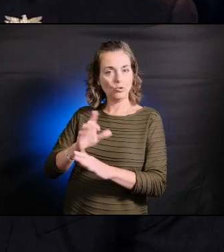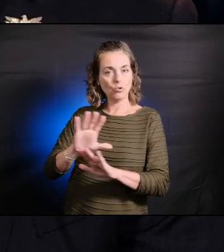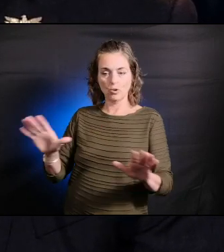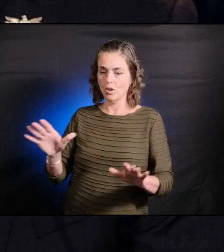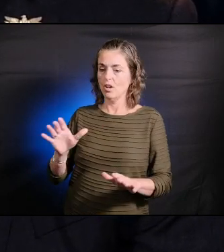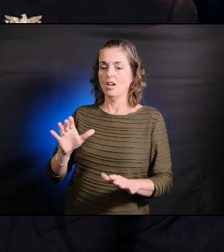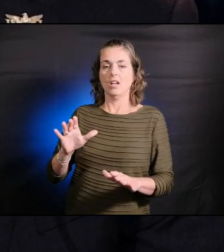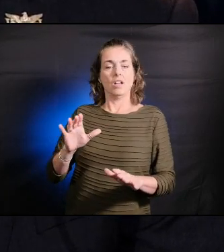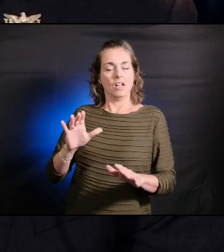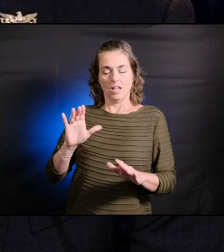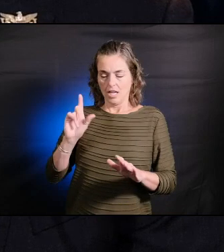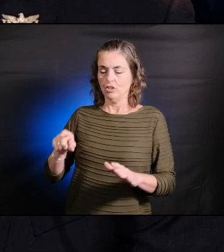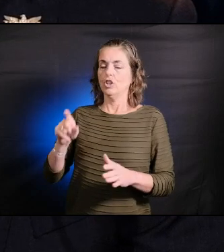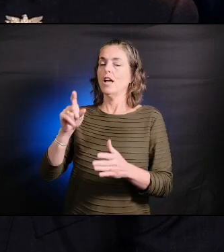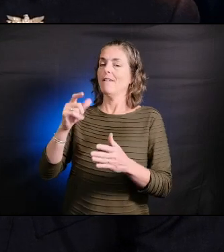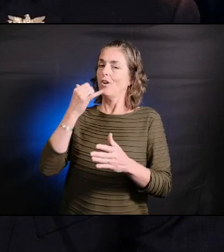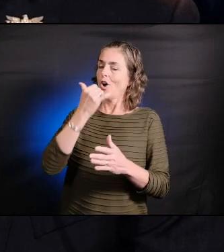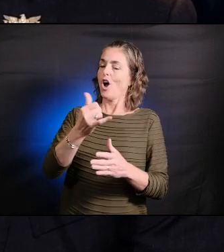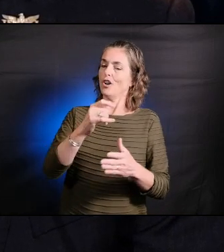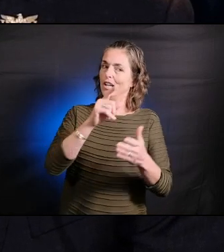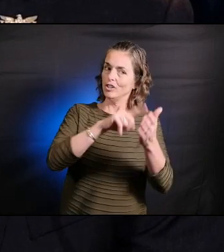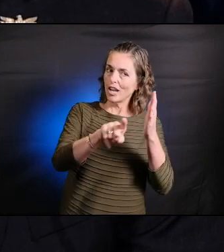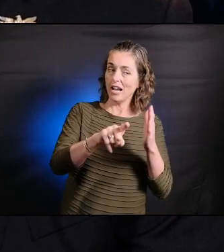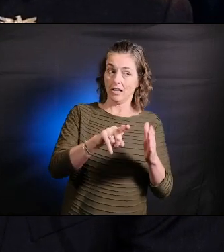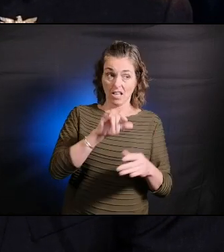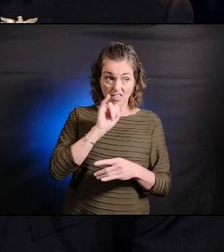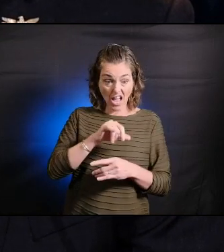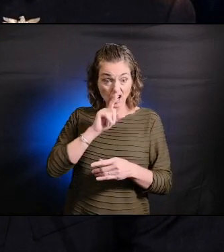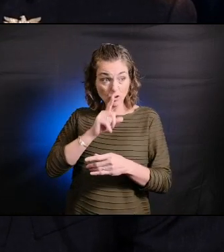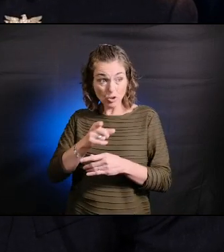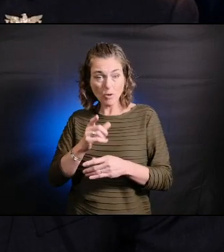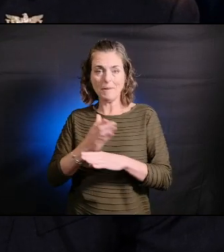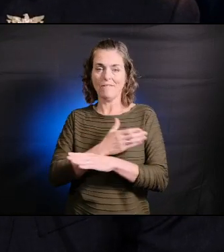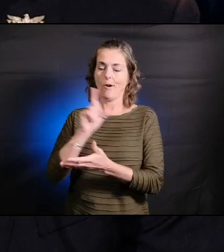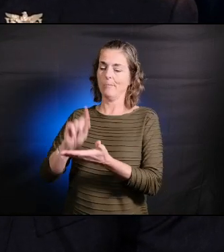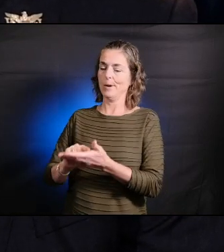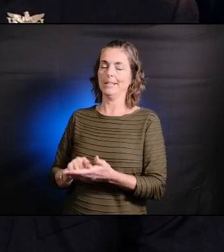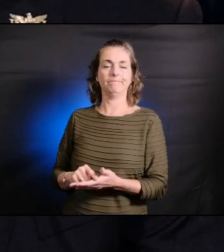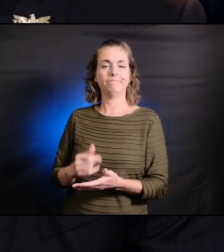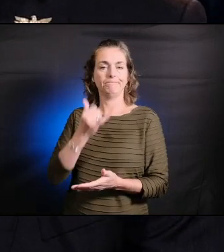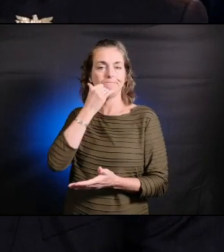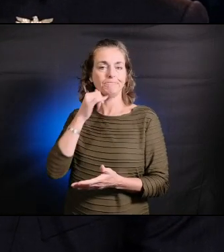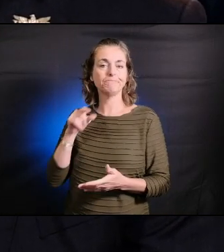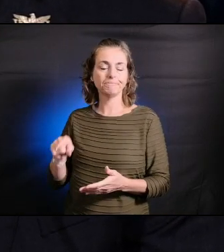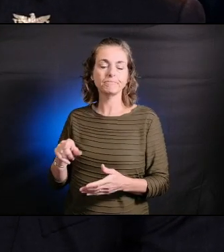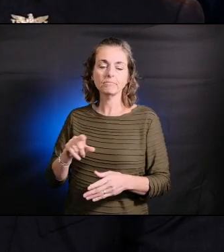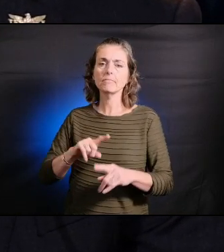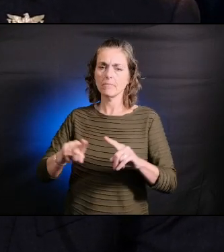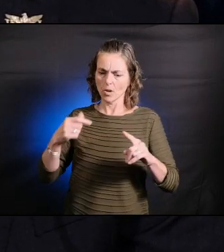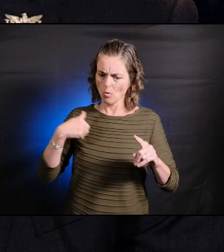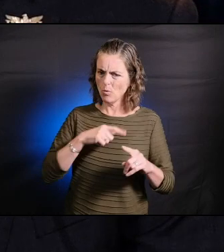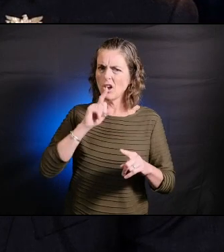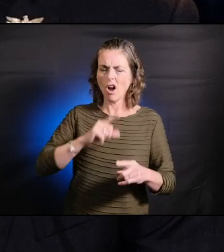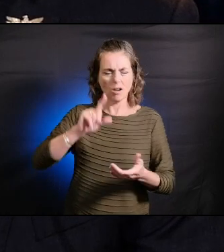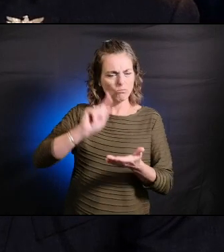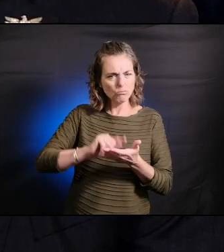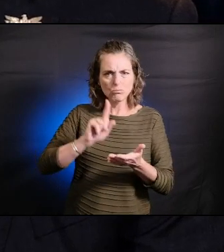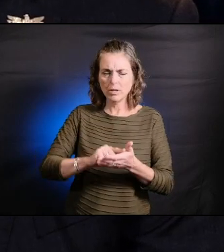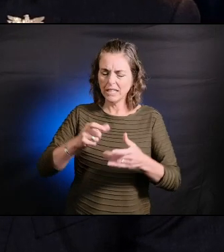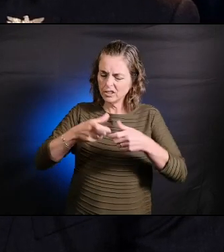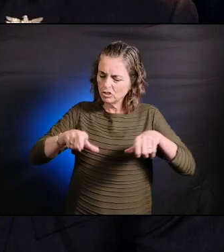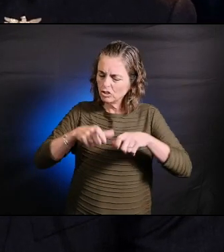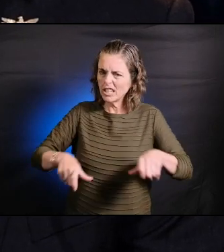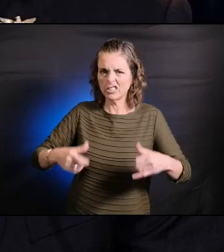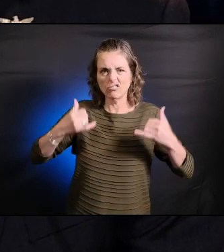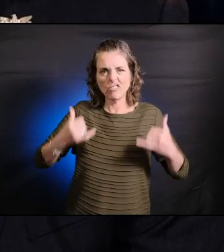calling anybody to say, well, is this true, or seeking any clarification, those checks are being printed at finance as we speak, and